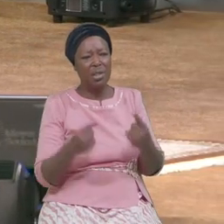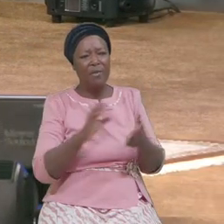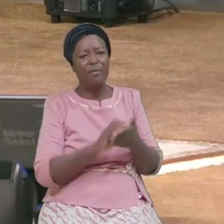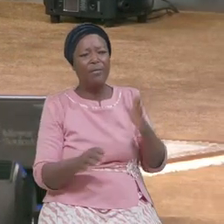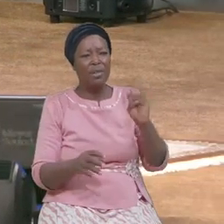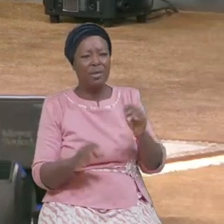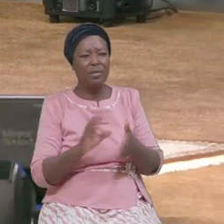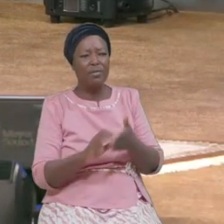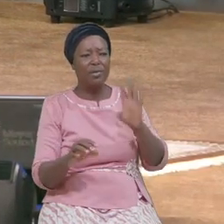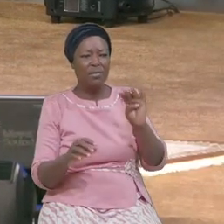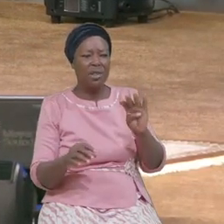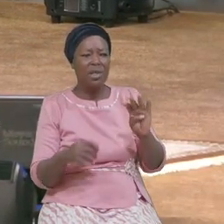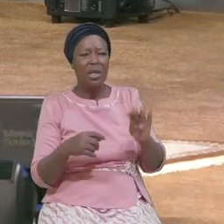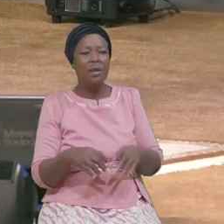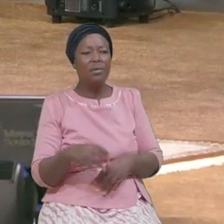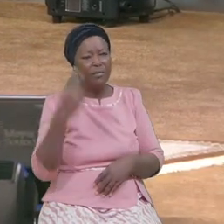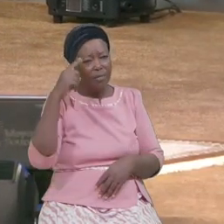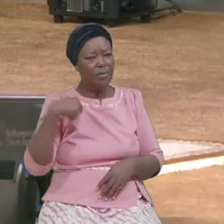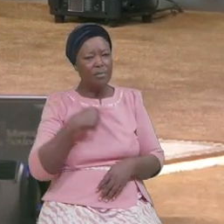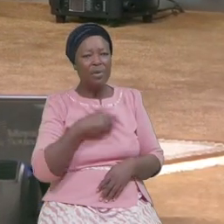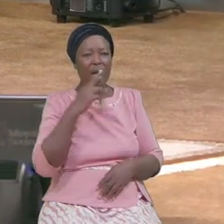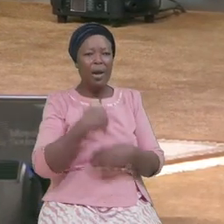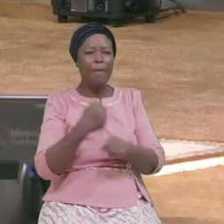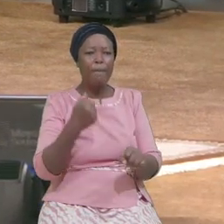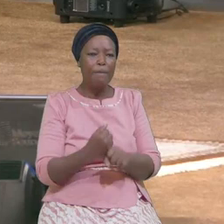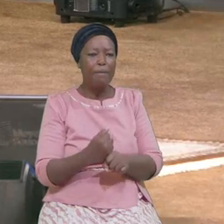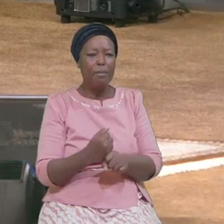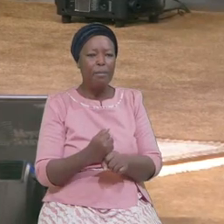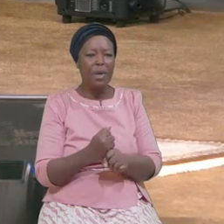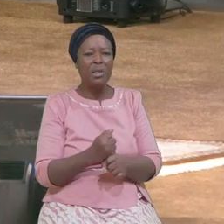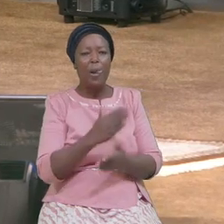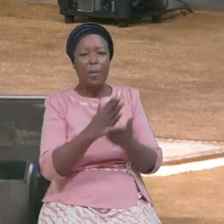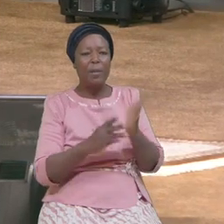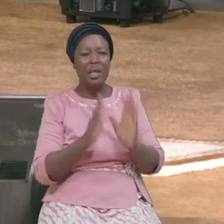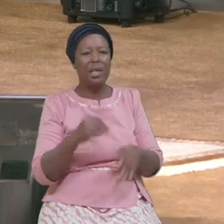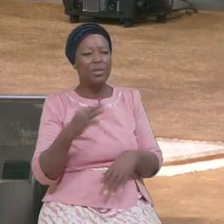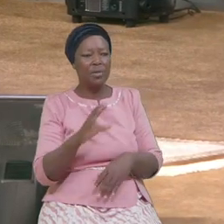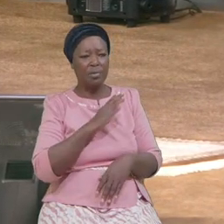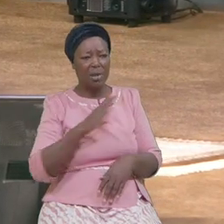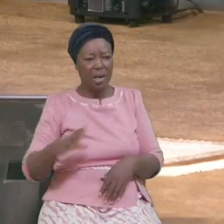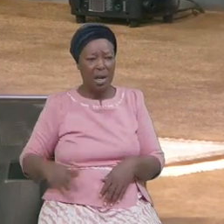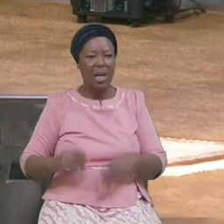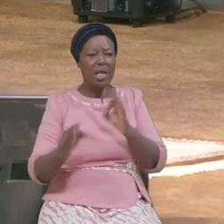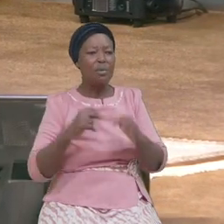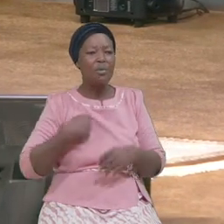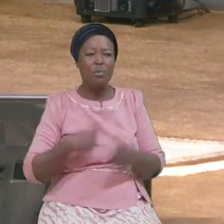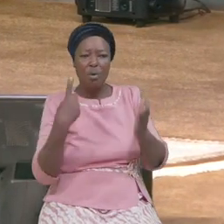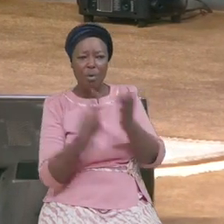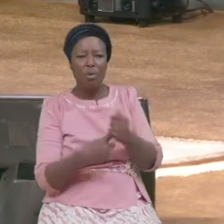In verse 14, it tells us, for we are made partakers of Christ if we hold